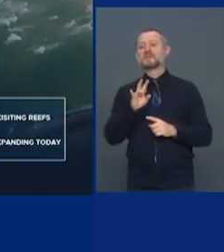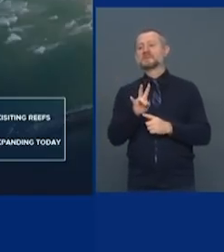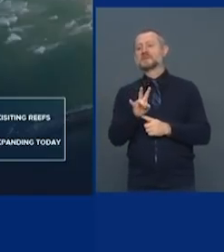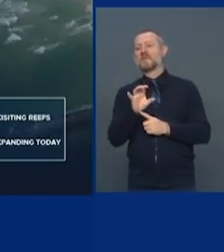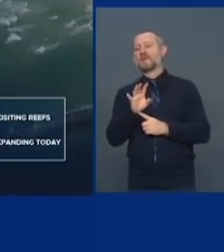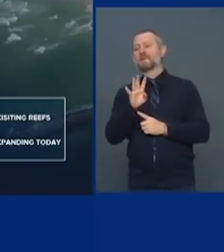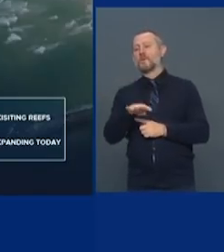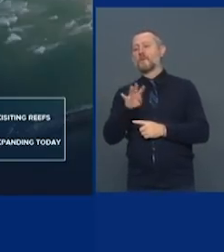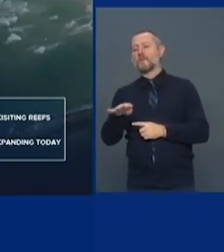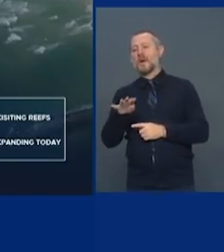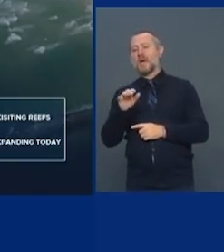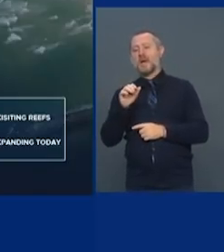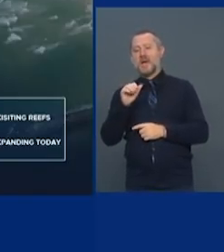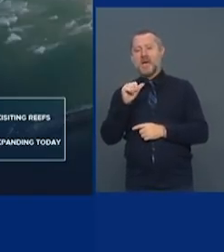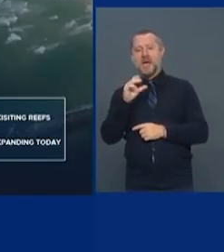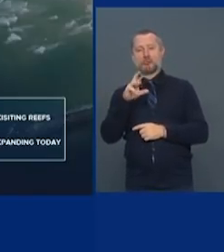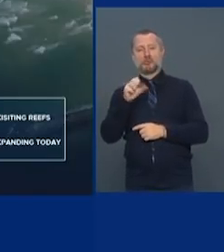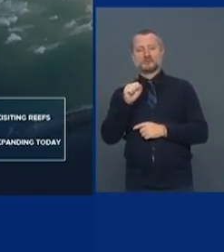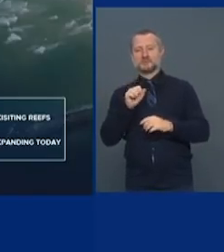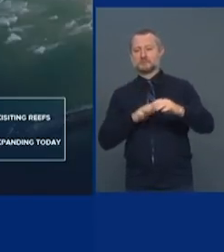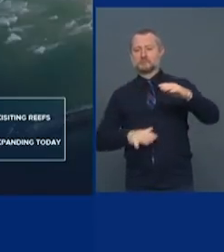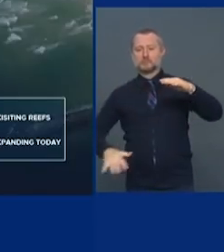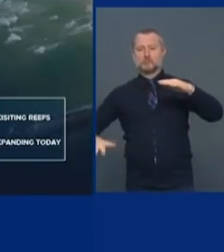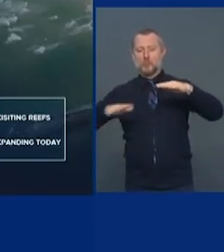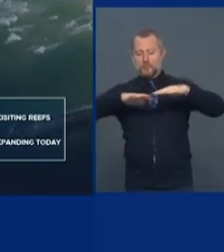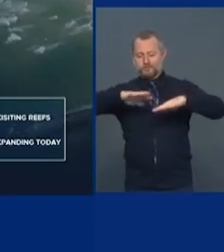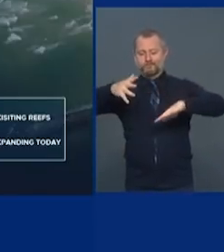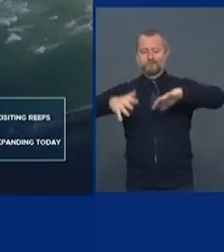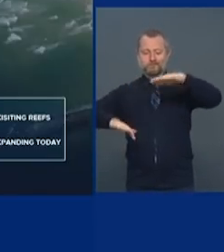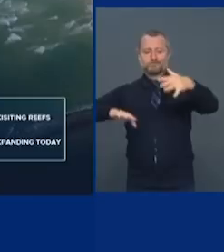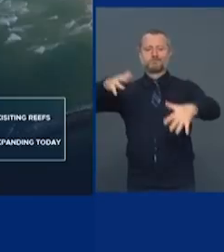flat area, but there is some undulation.